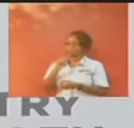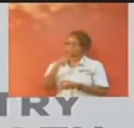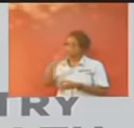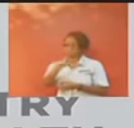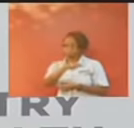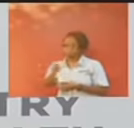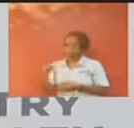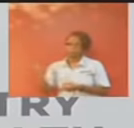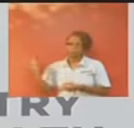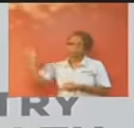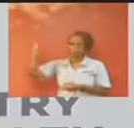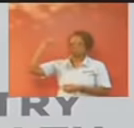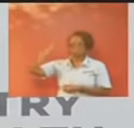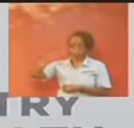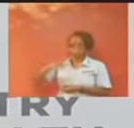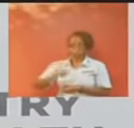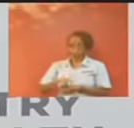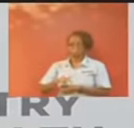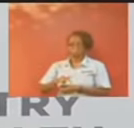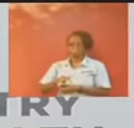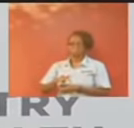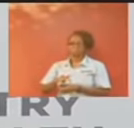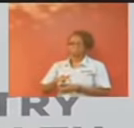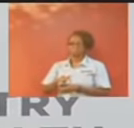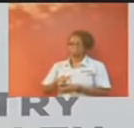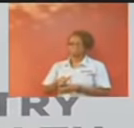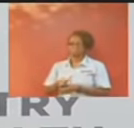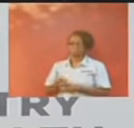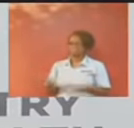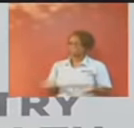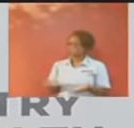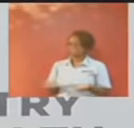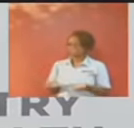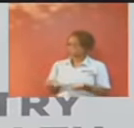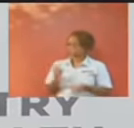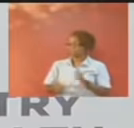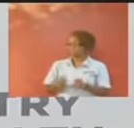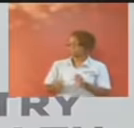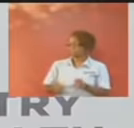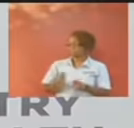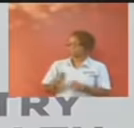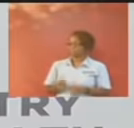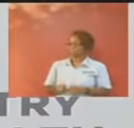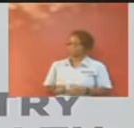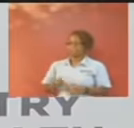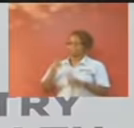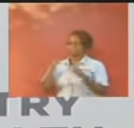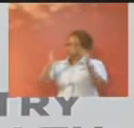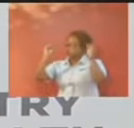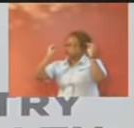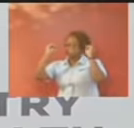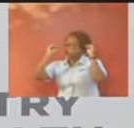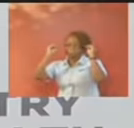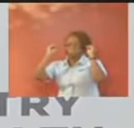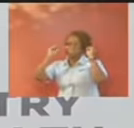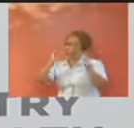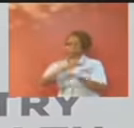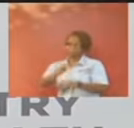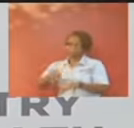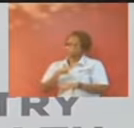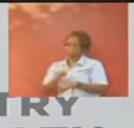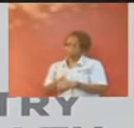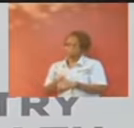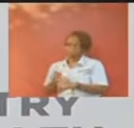repatriated national or an expatriate falls under the purview of the Ministry of National Security. The Ministry of